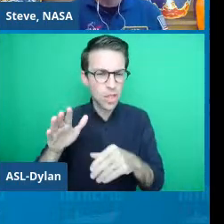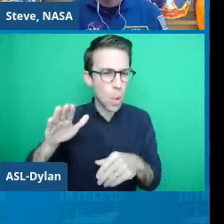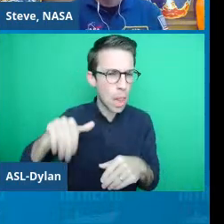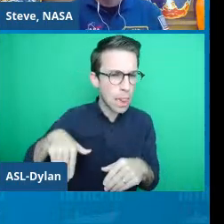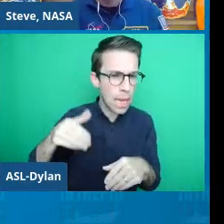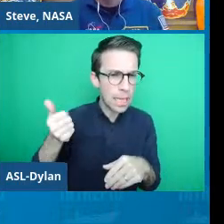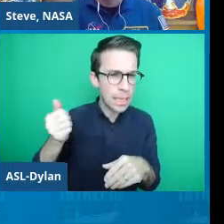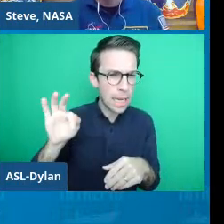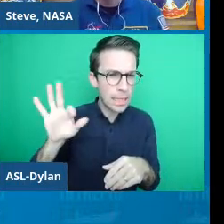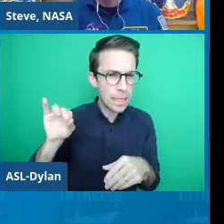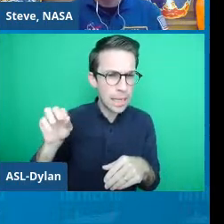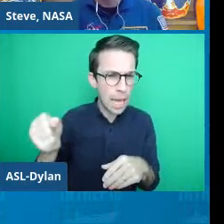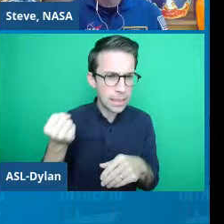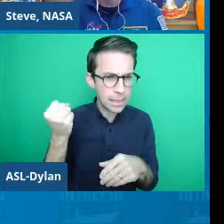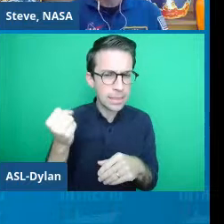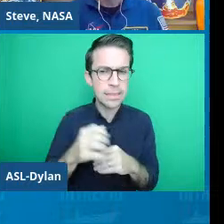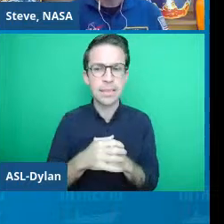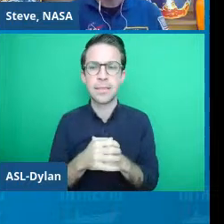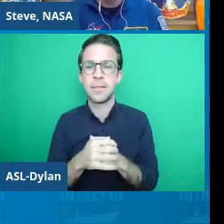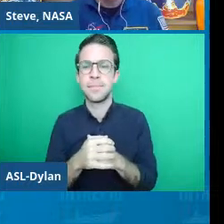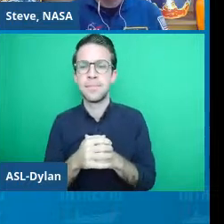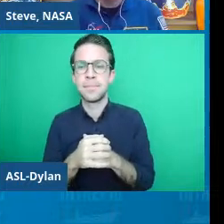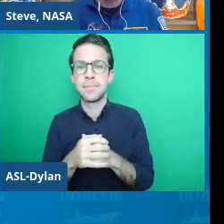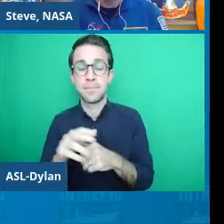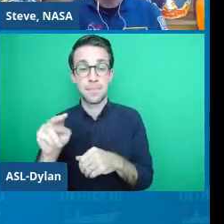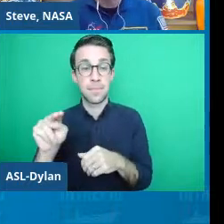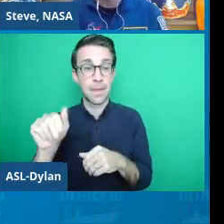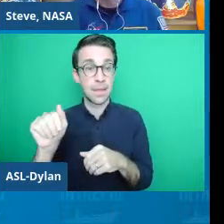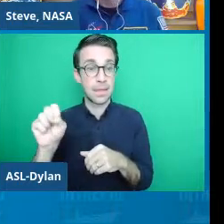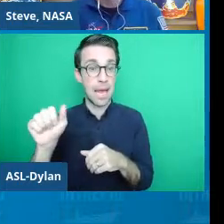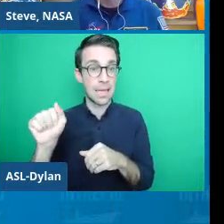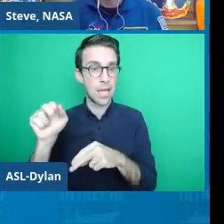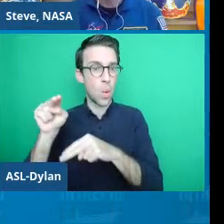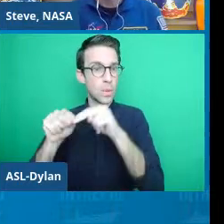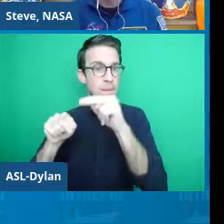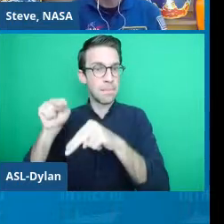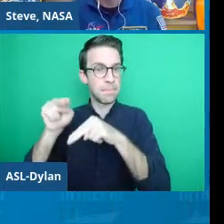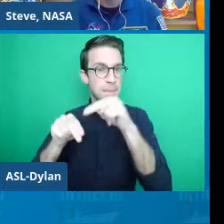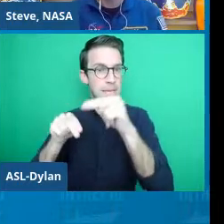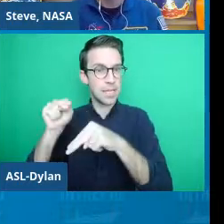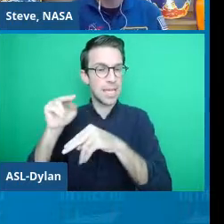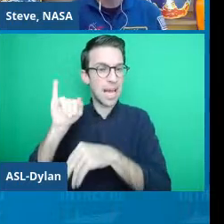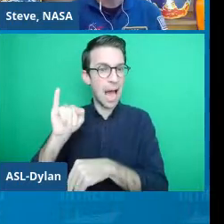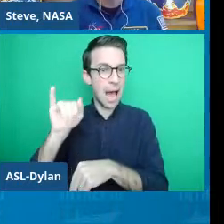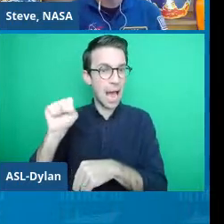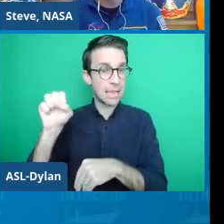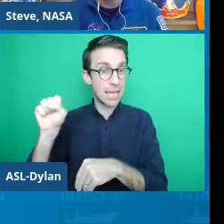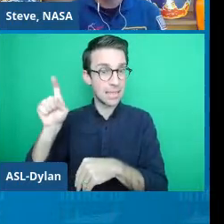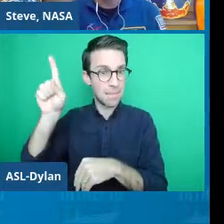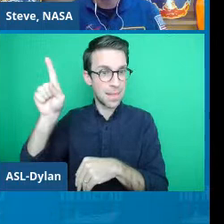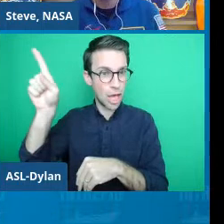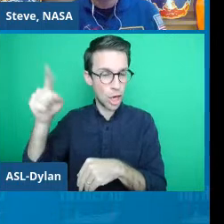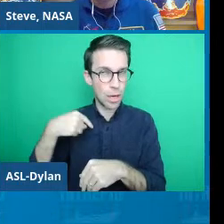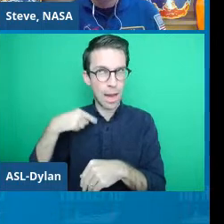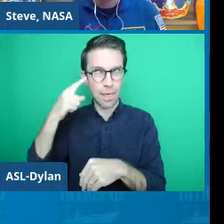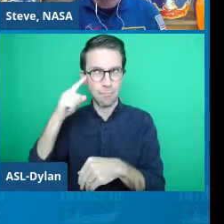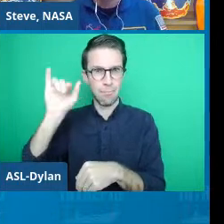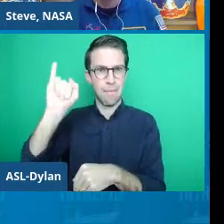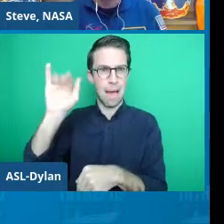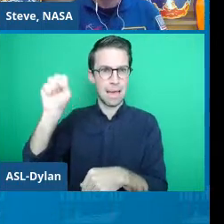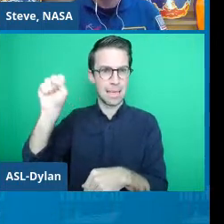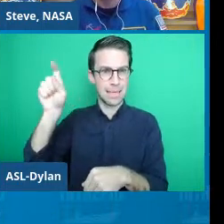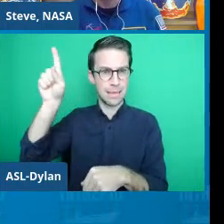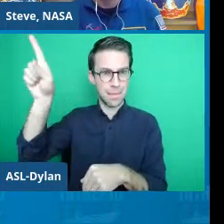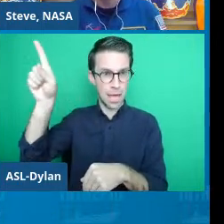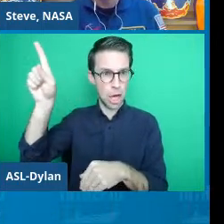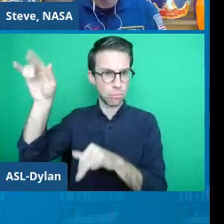And NASA was building a space station, and all I could think about was the space station was essentially a submarine in space. It's